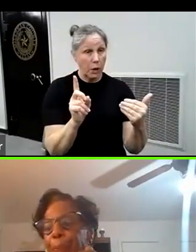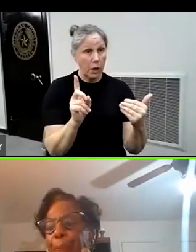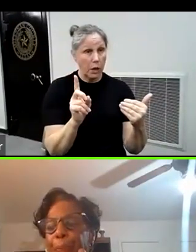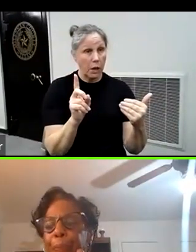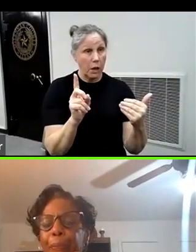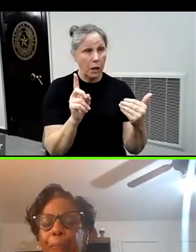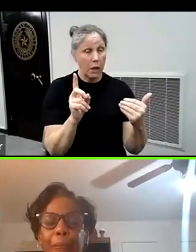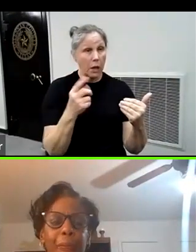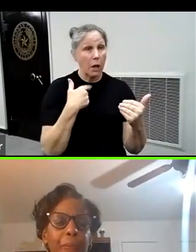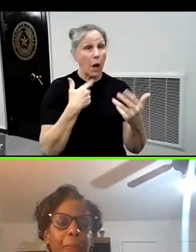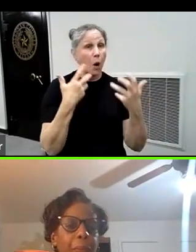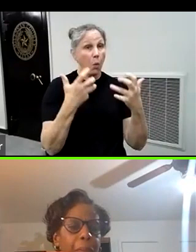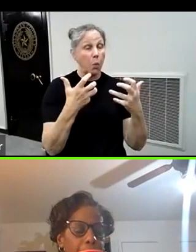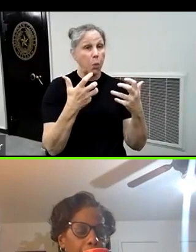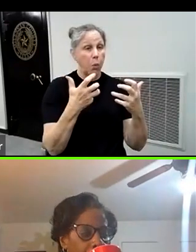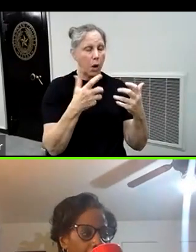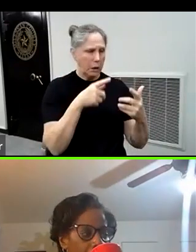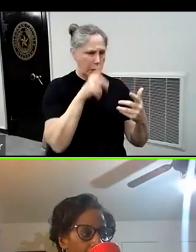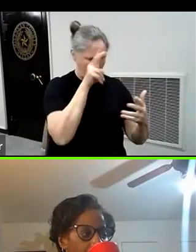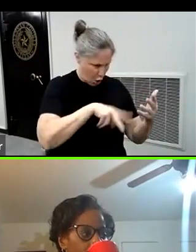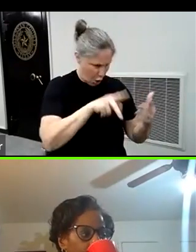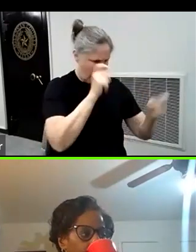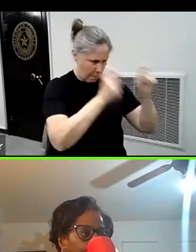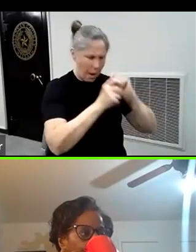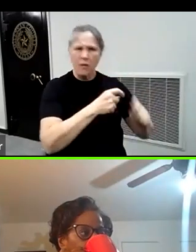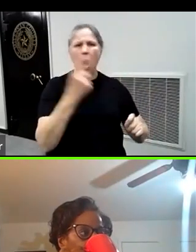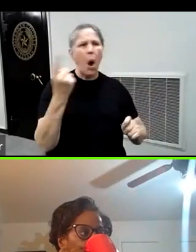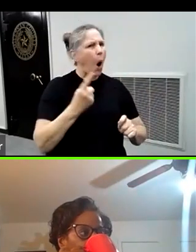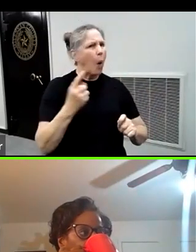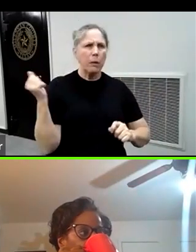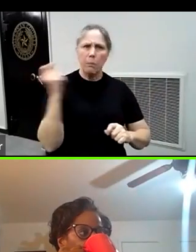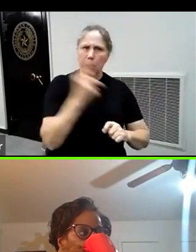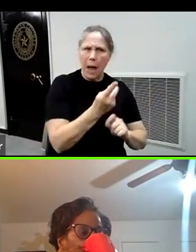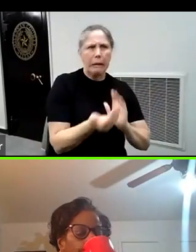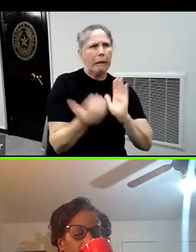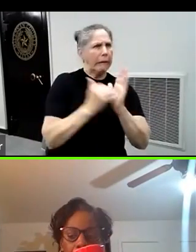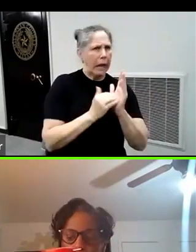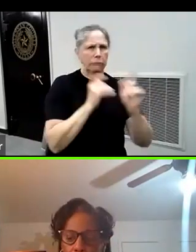we would modify it to a certain extent. We can always bring it back and do